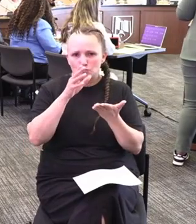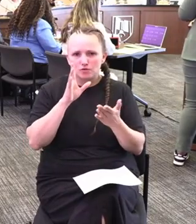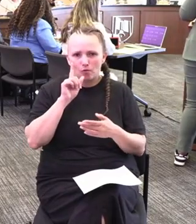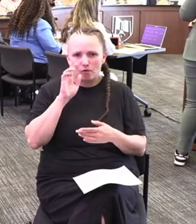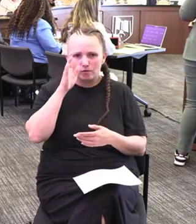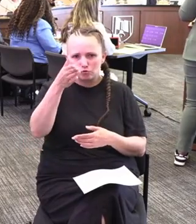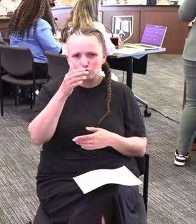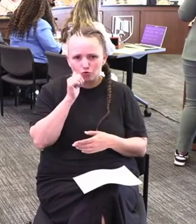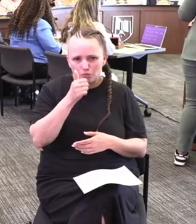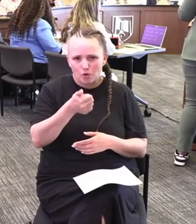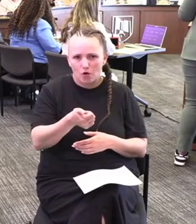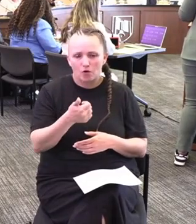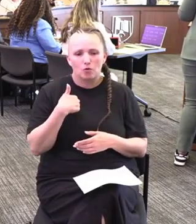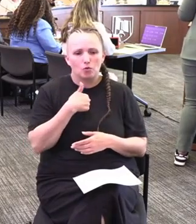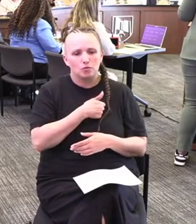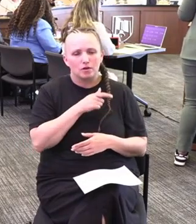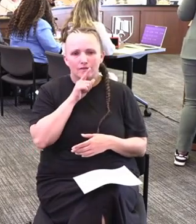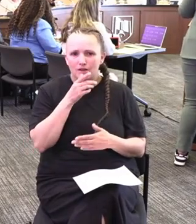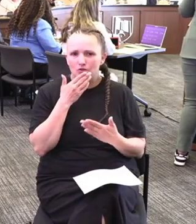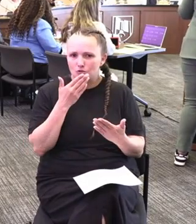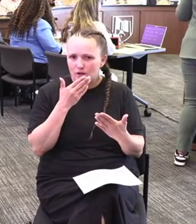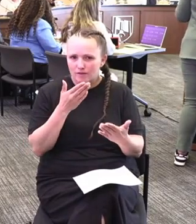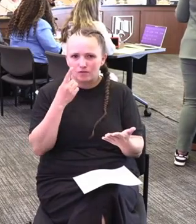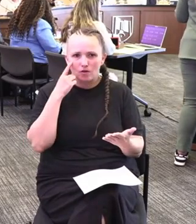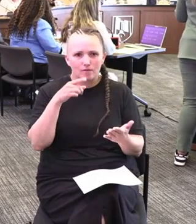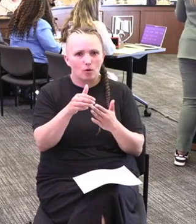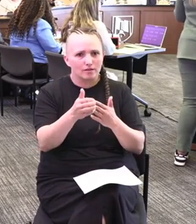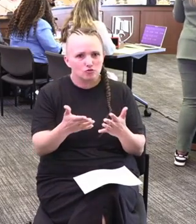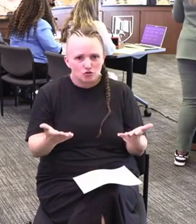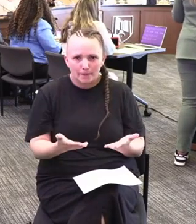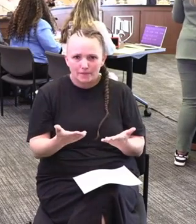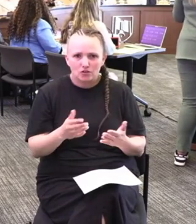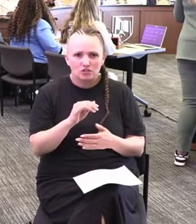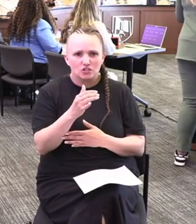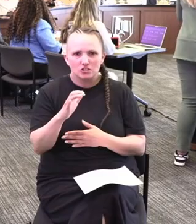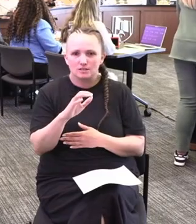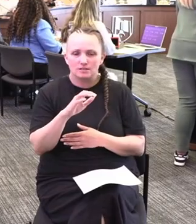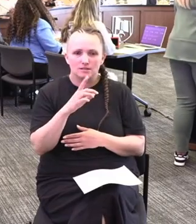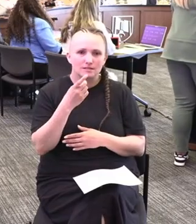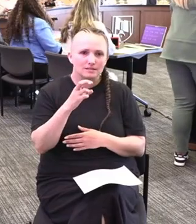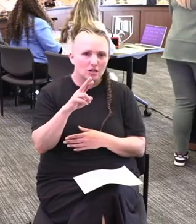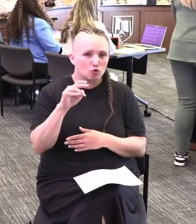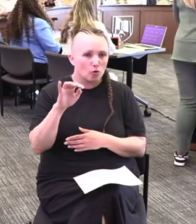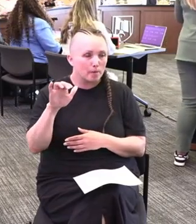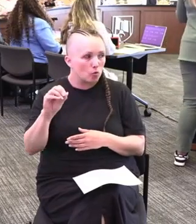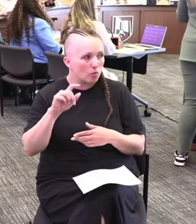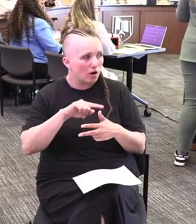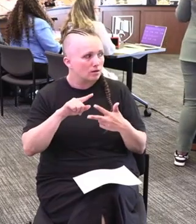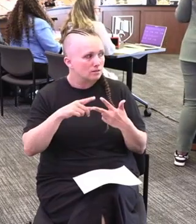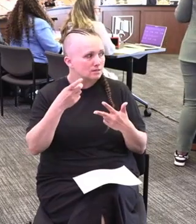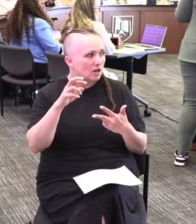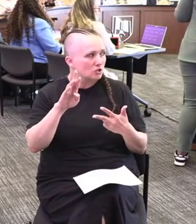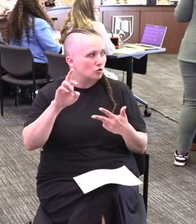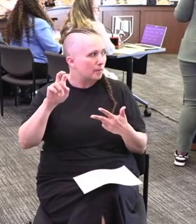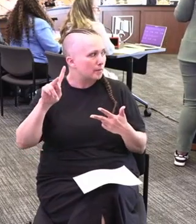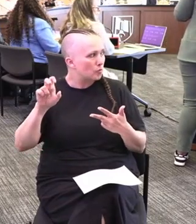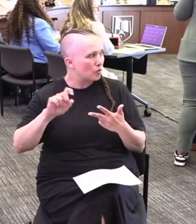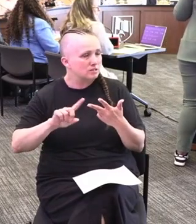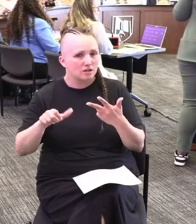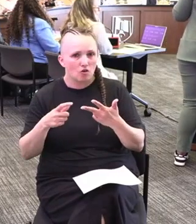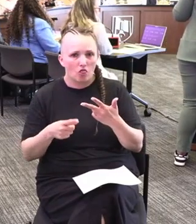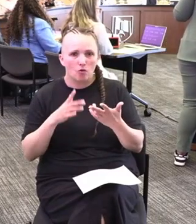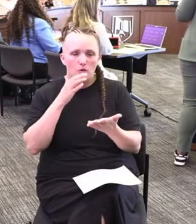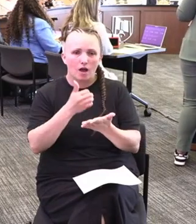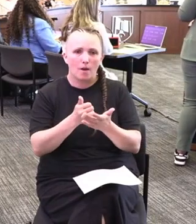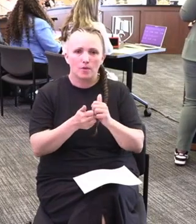deeply grateful to the leadership here at Joliet Junior College, including Dr. Namuo. We've got Dr. Brooks and Dr. Kason Luzbatek who help with this partnership, and